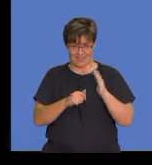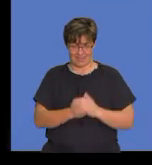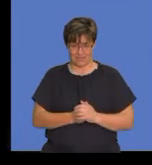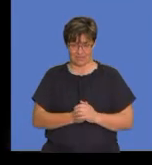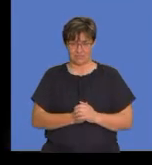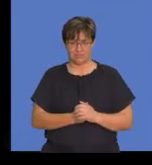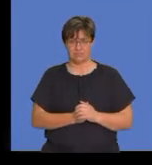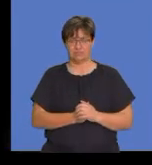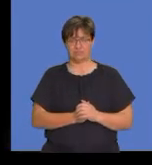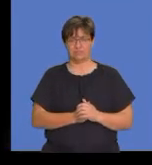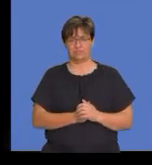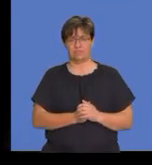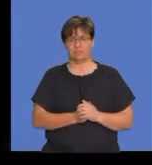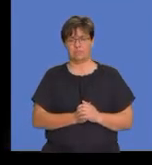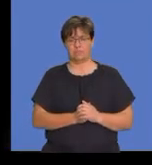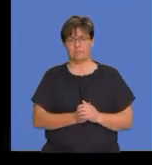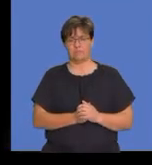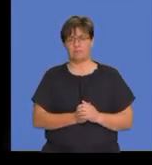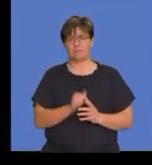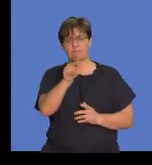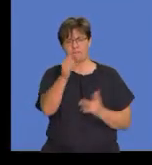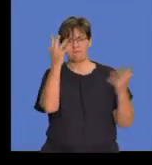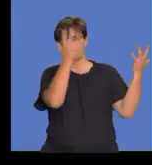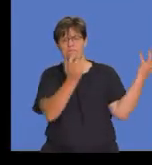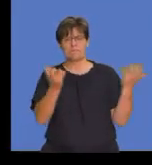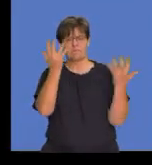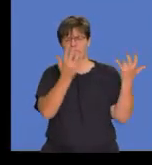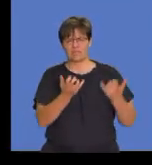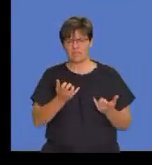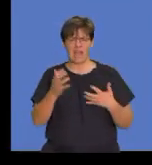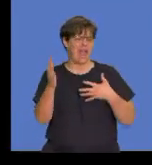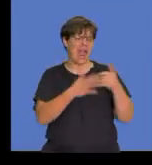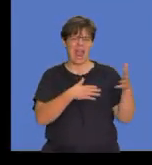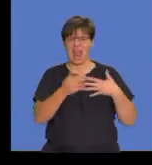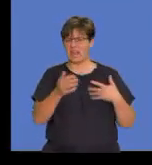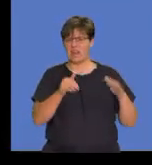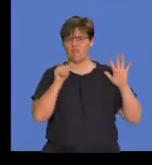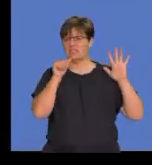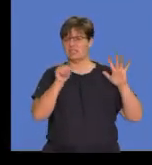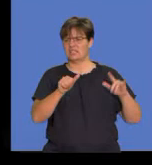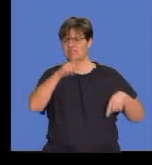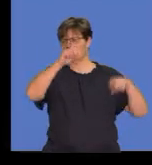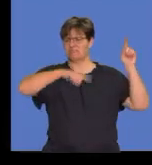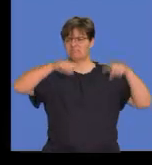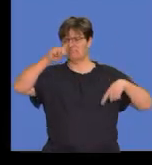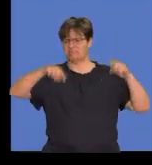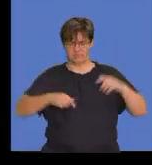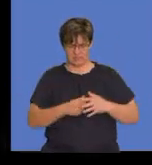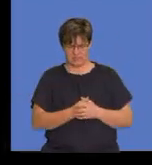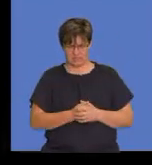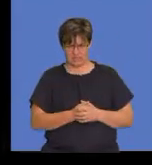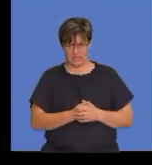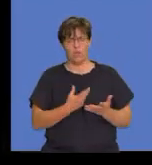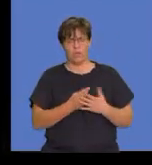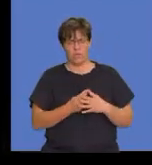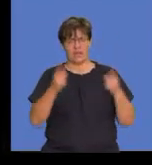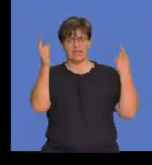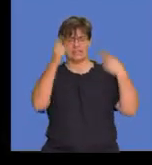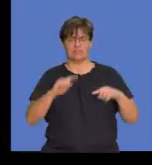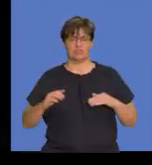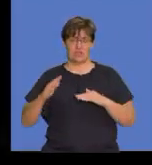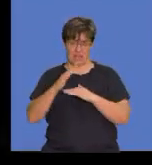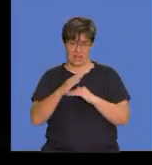triangle. Now, you can calculate any of the 6 ratios for a given triangle with a special